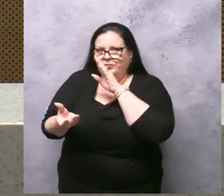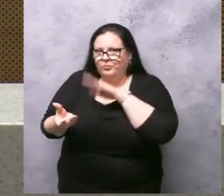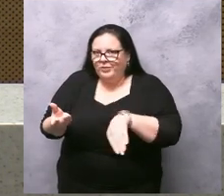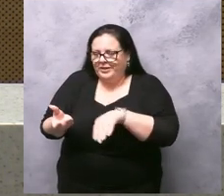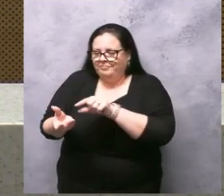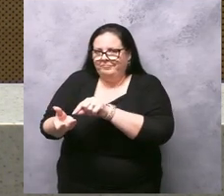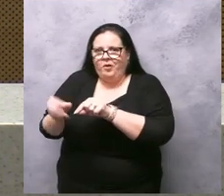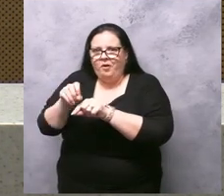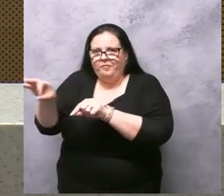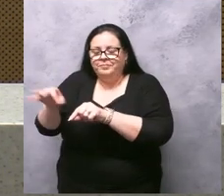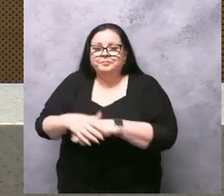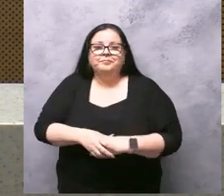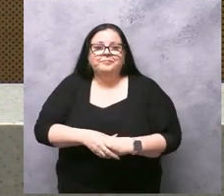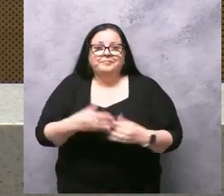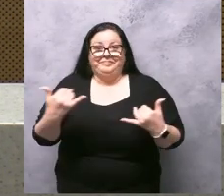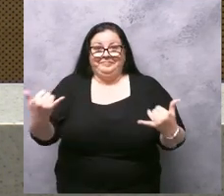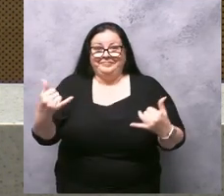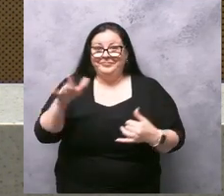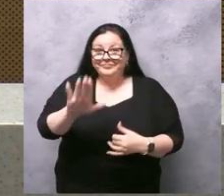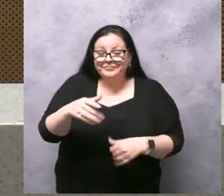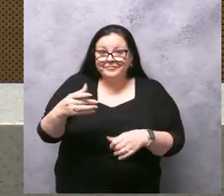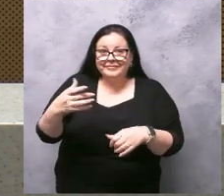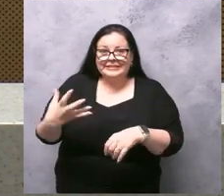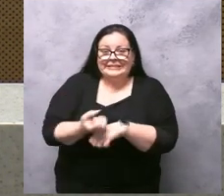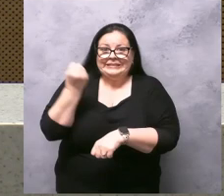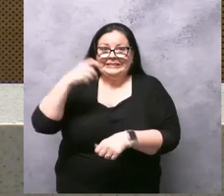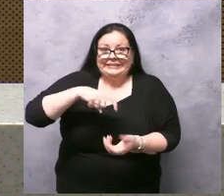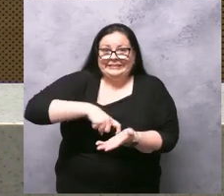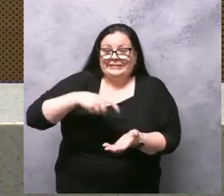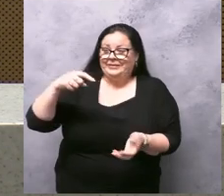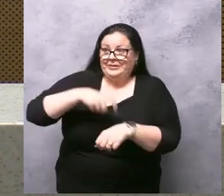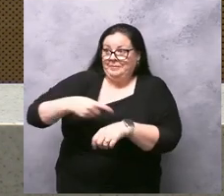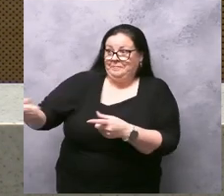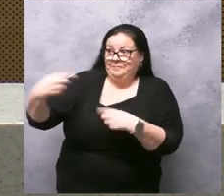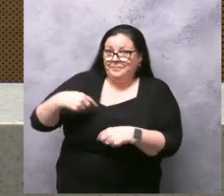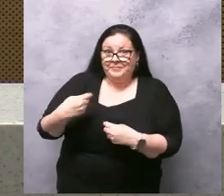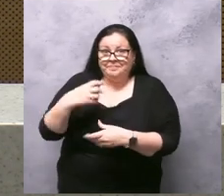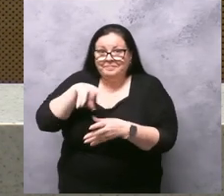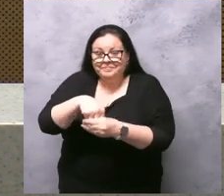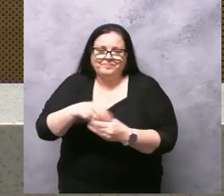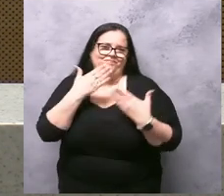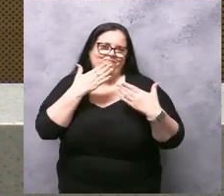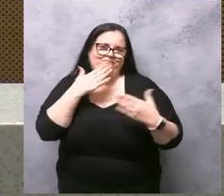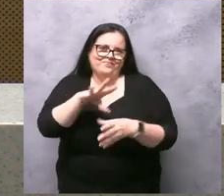Thank you for taking the time to join us this evening and your interest in the Cypress-Fairbanks Independent School District.